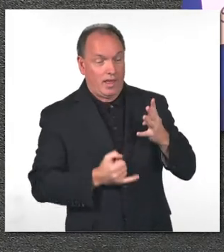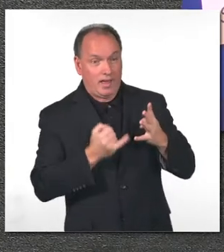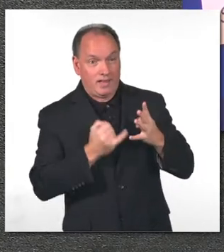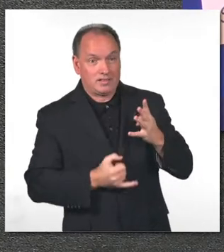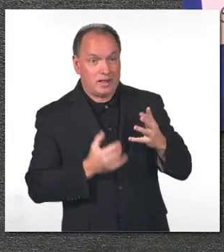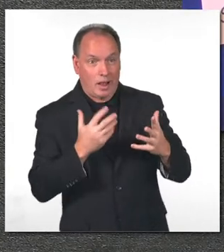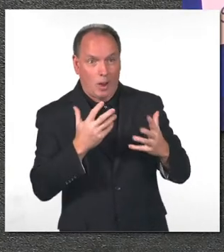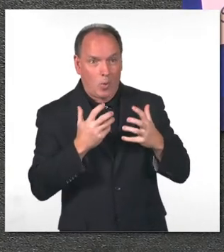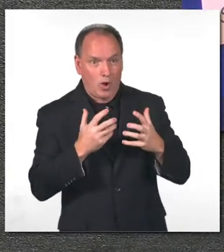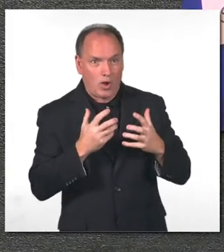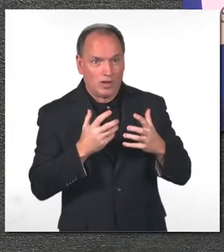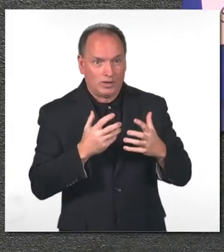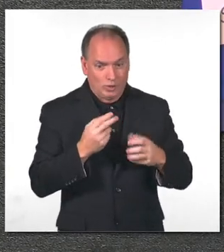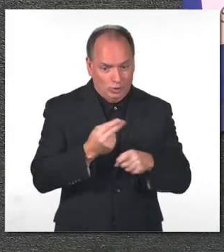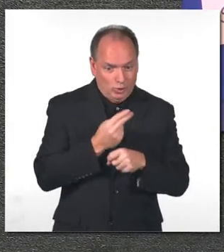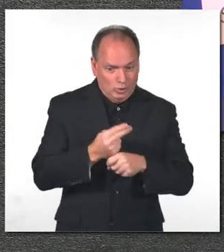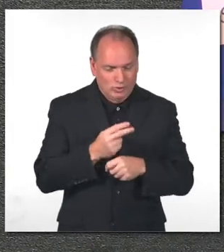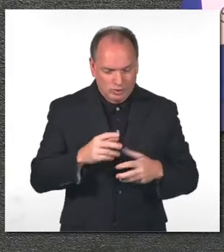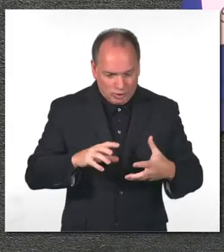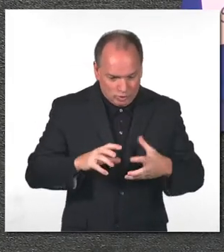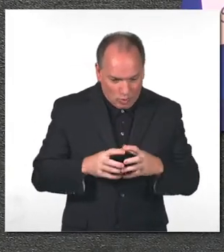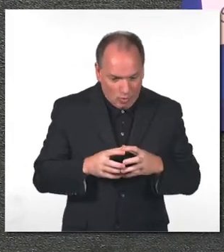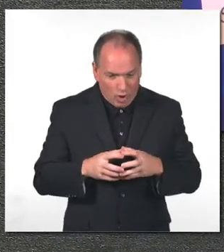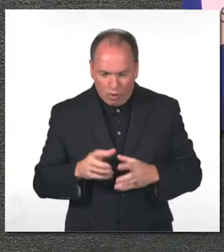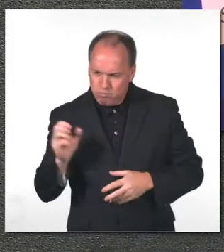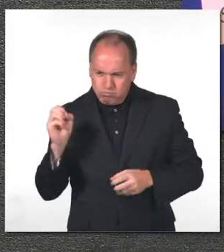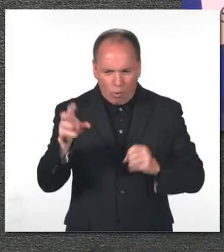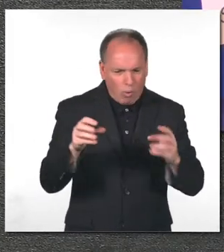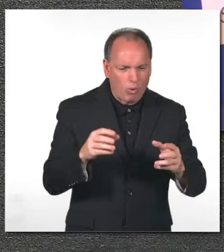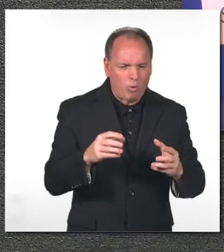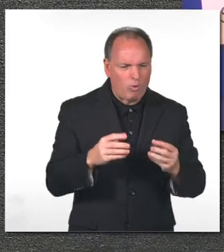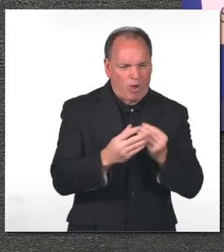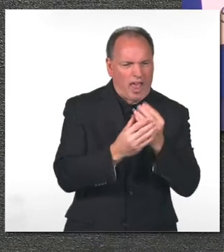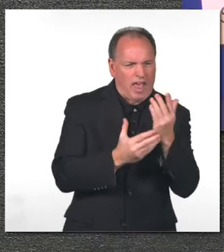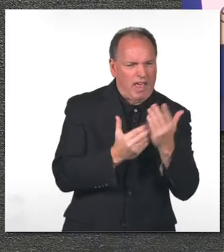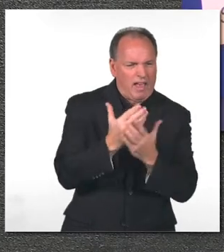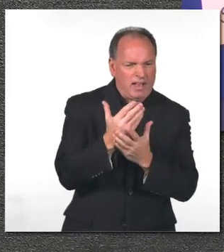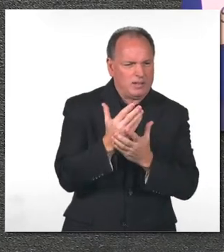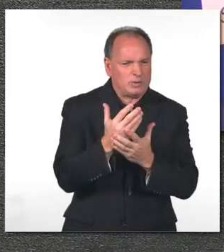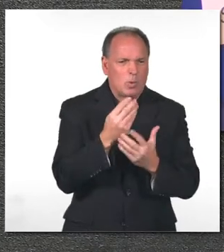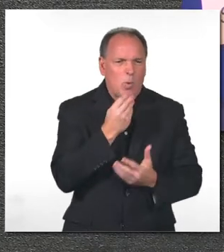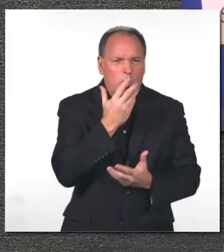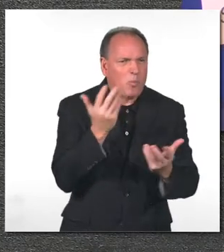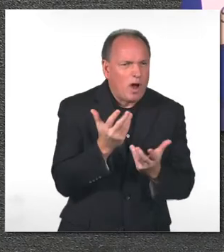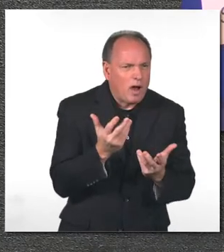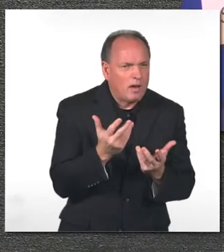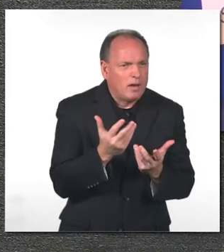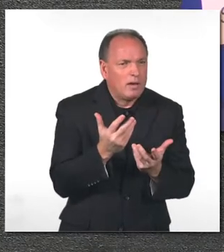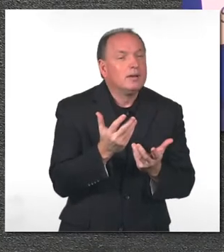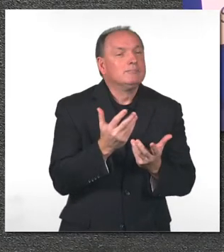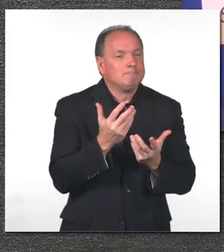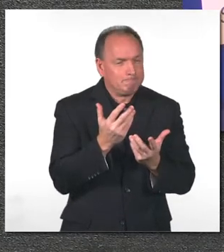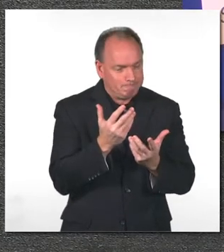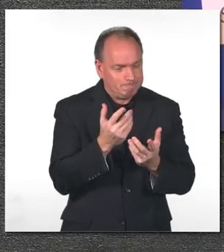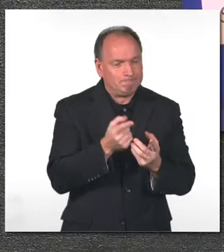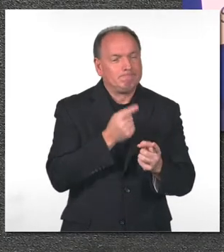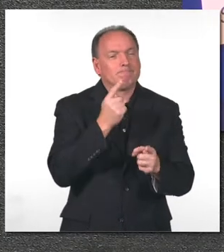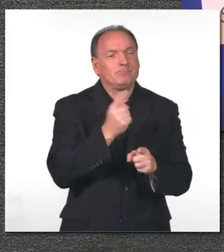I want to touch those snowballs and play in the snow I need to keep my hands warm. So what would be good to keep my hands warm?